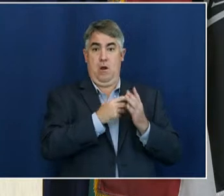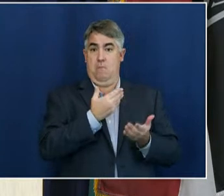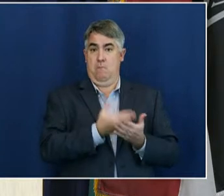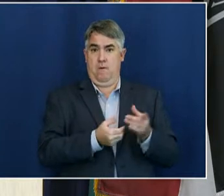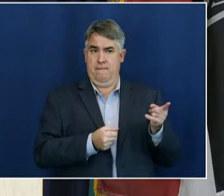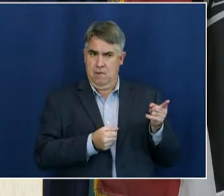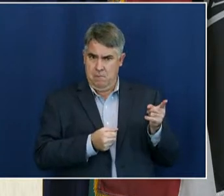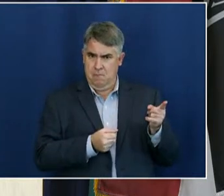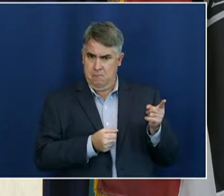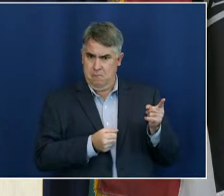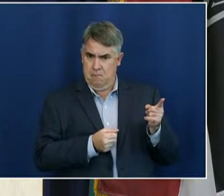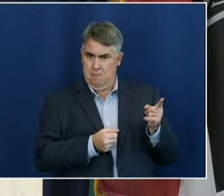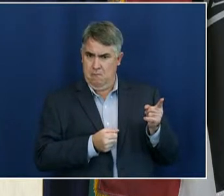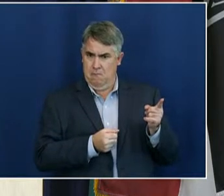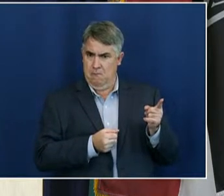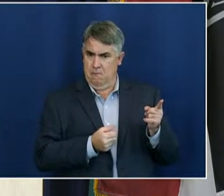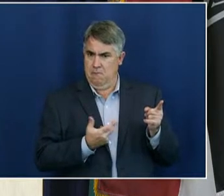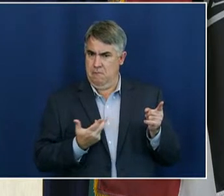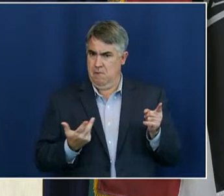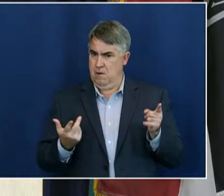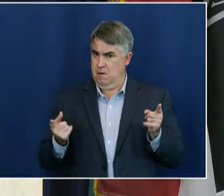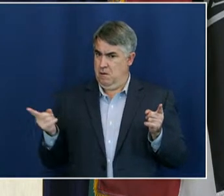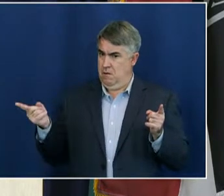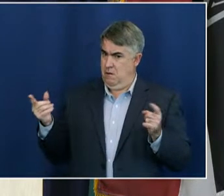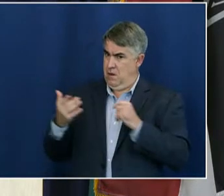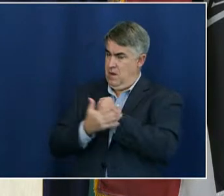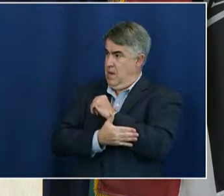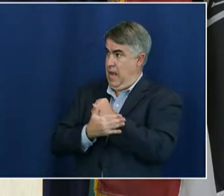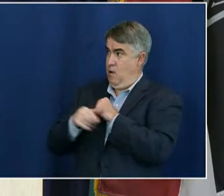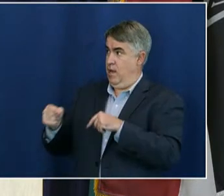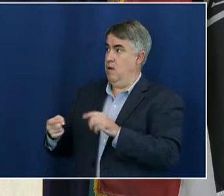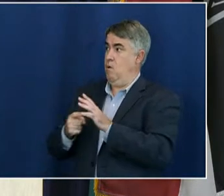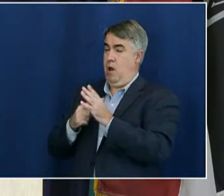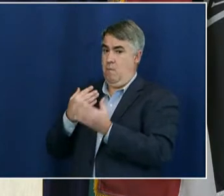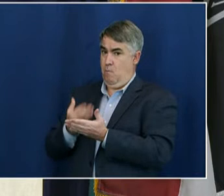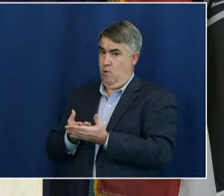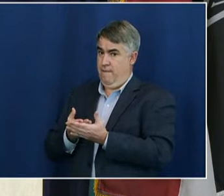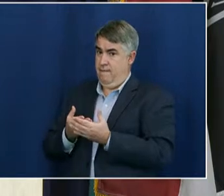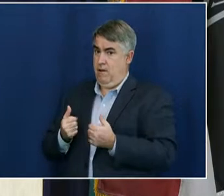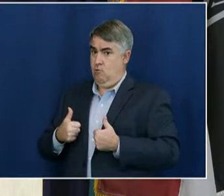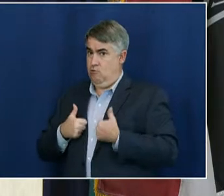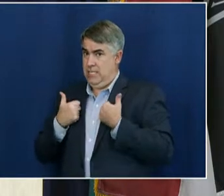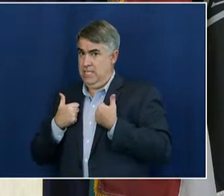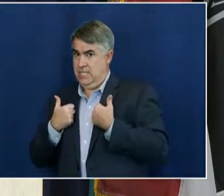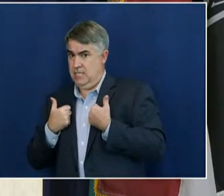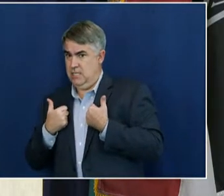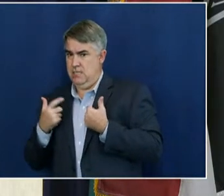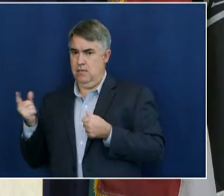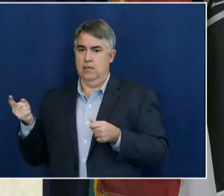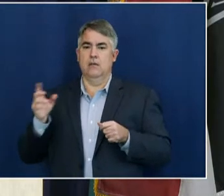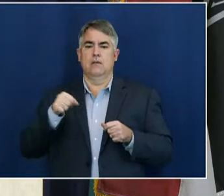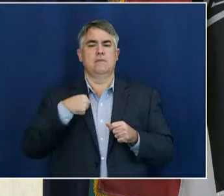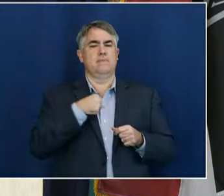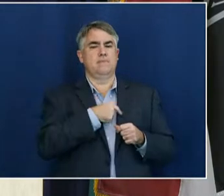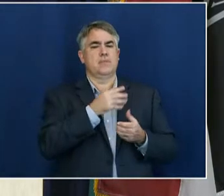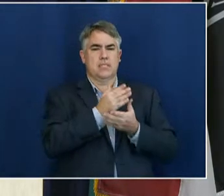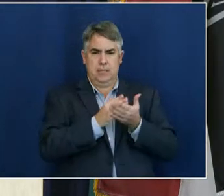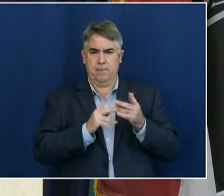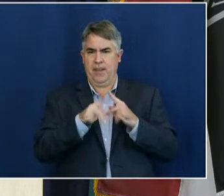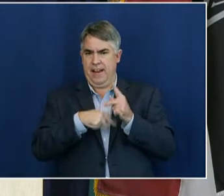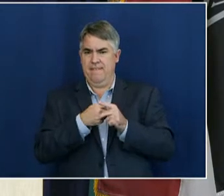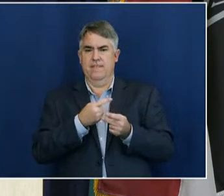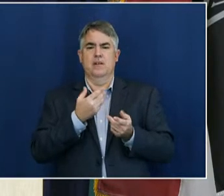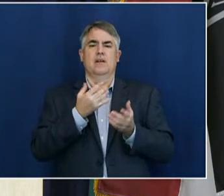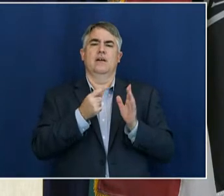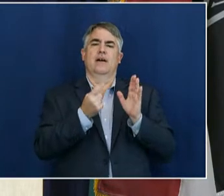it is confirmed that the county is requiring proof of residency. Yeah, we're asking people to show some form of identification when they